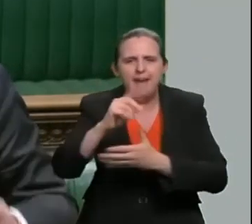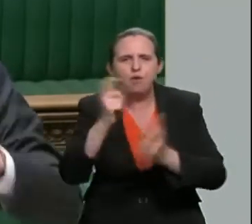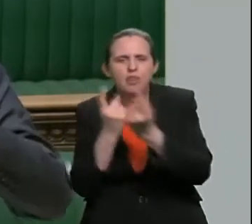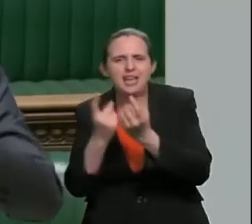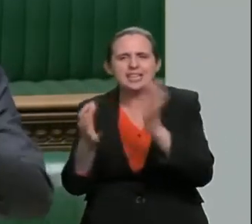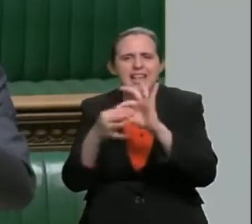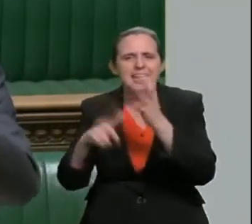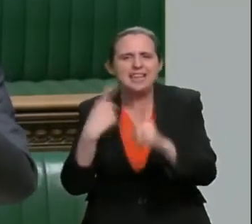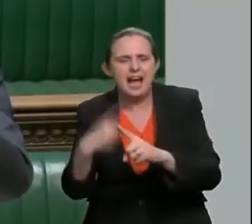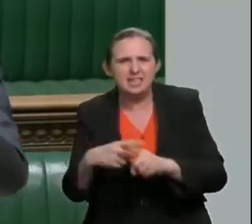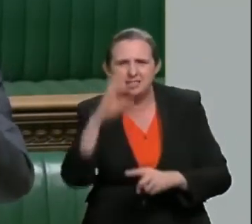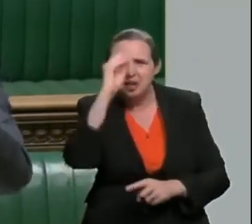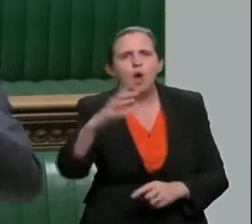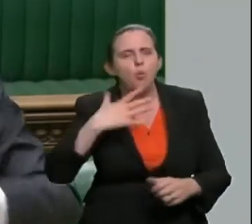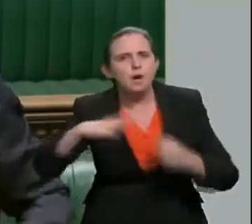Speaker, and it